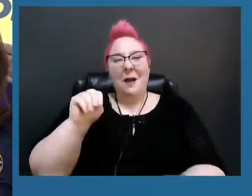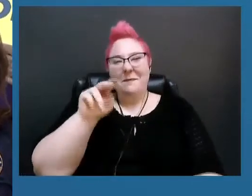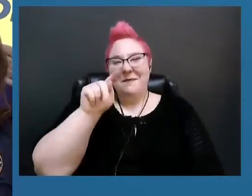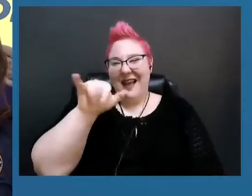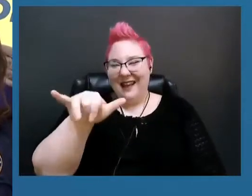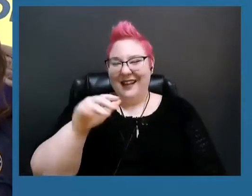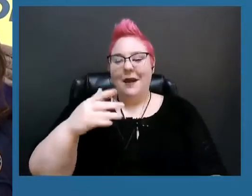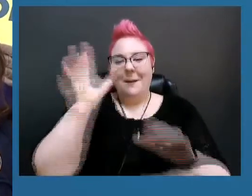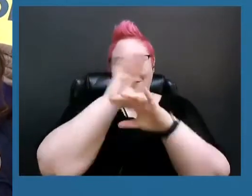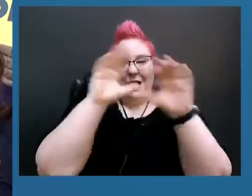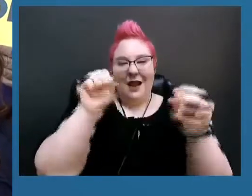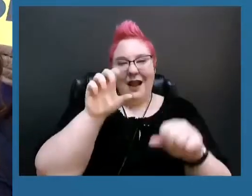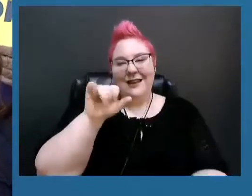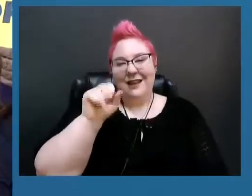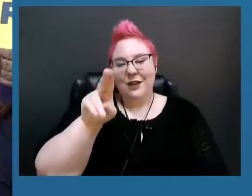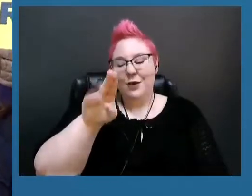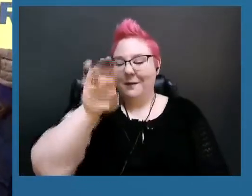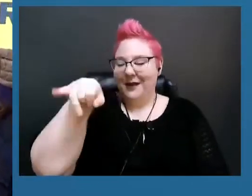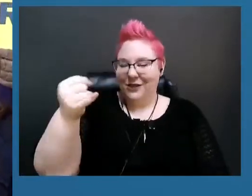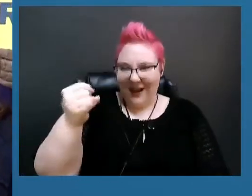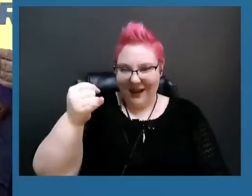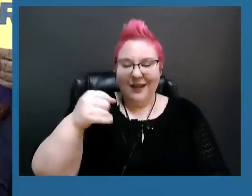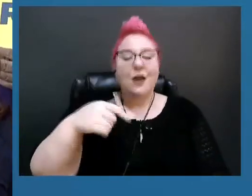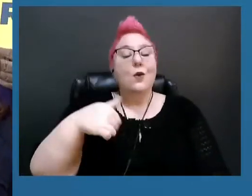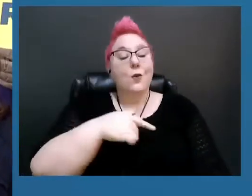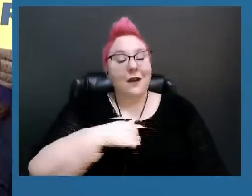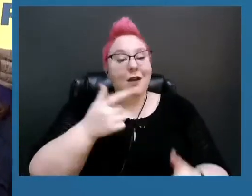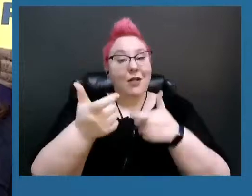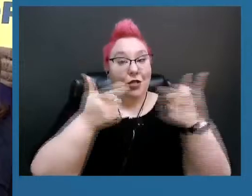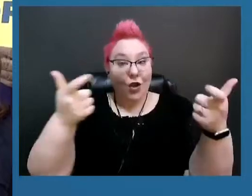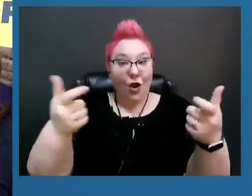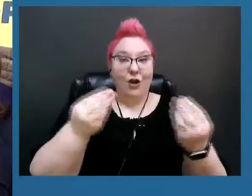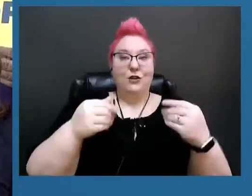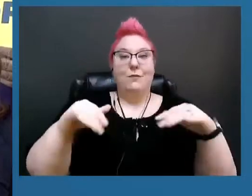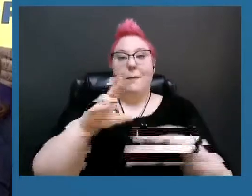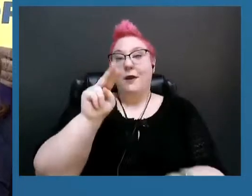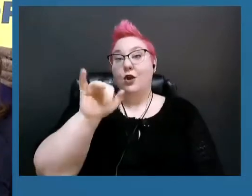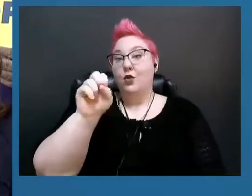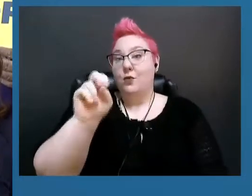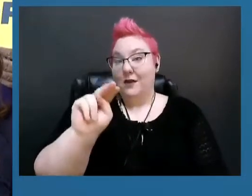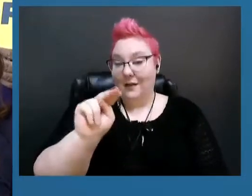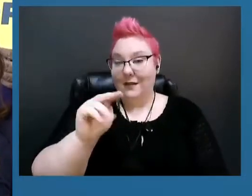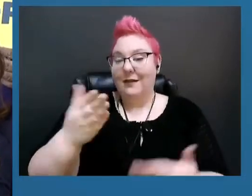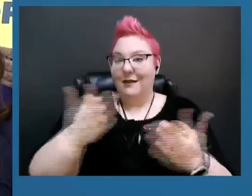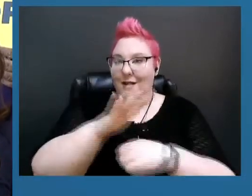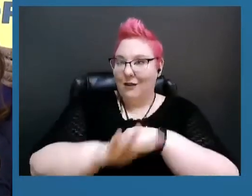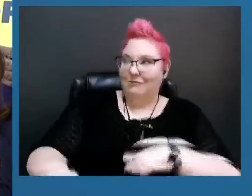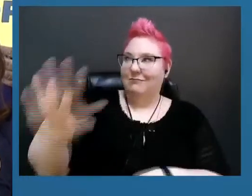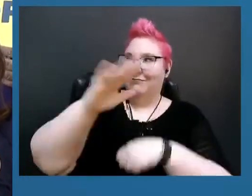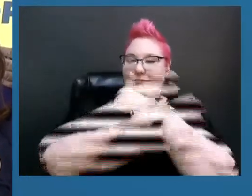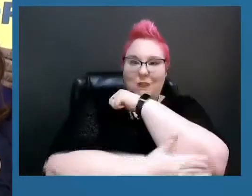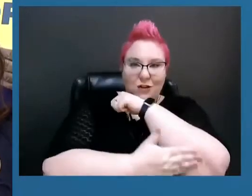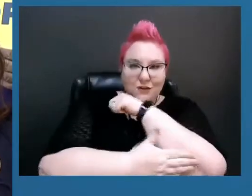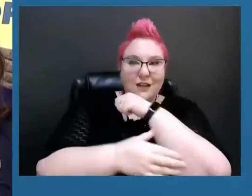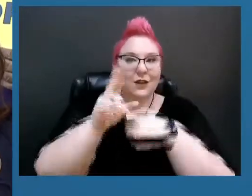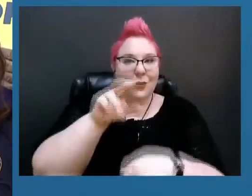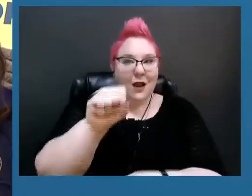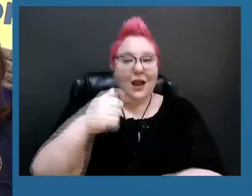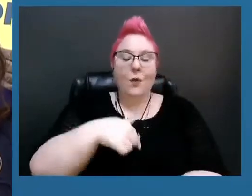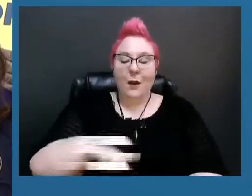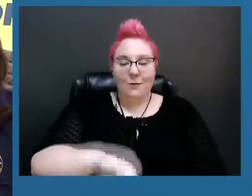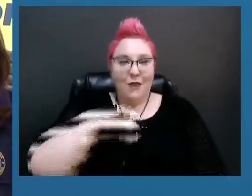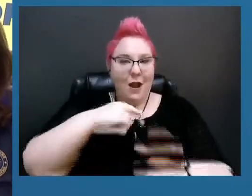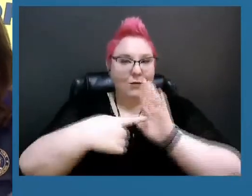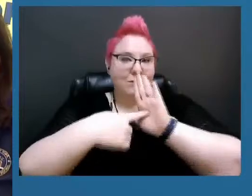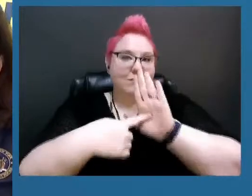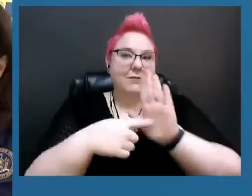of SEIU 32BJ. We're the largest property service union in the country, and we are proud to represent 8,000